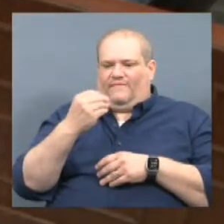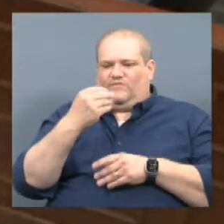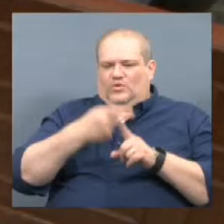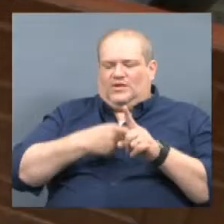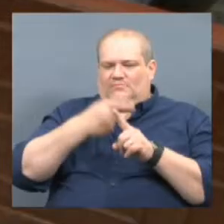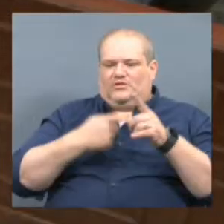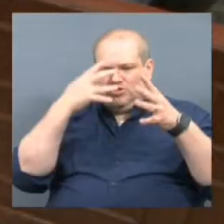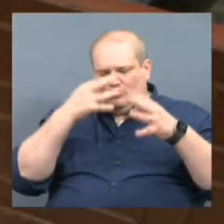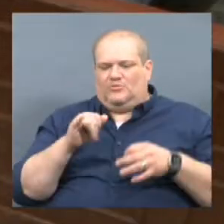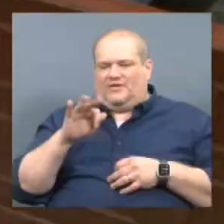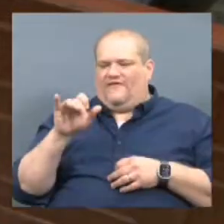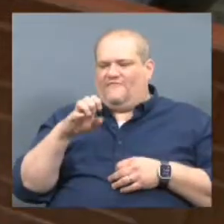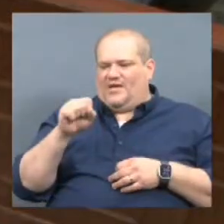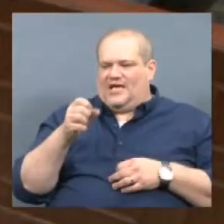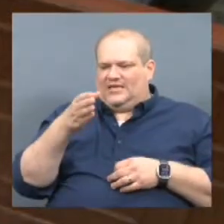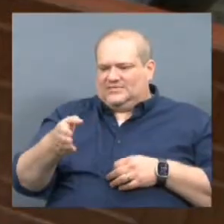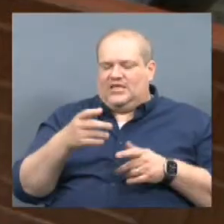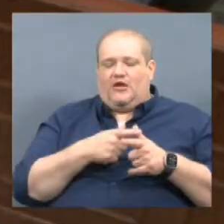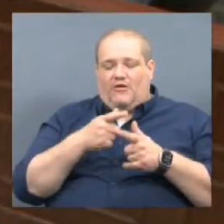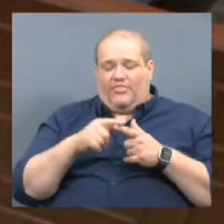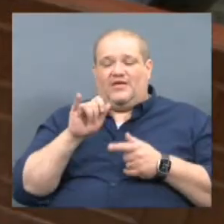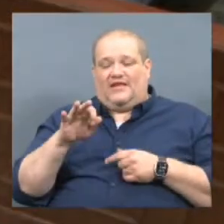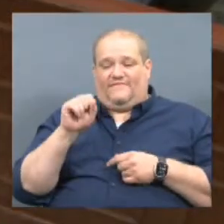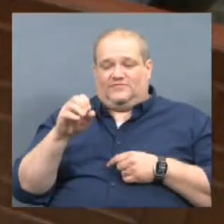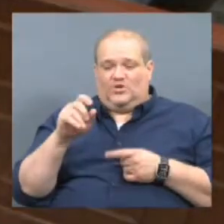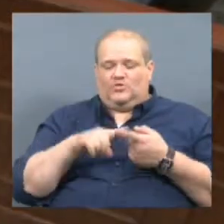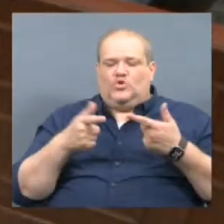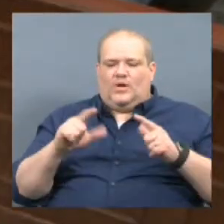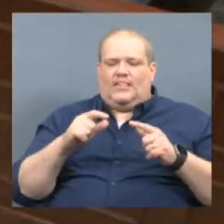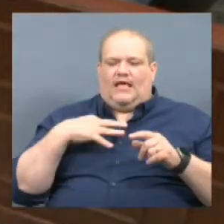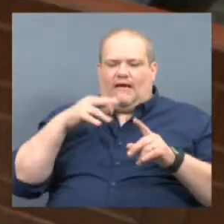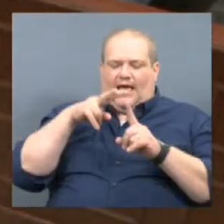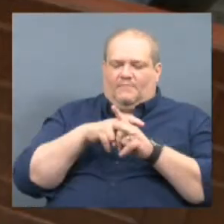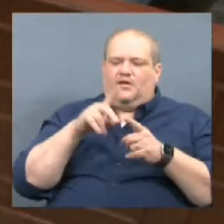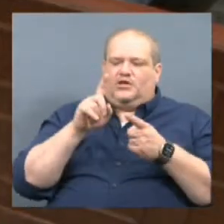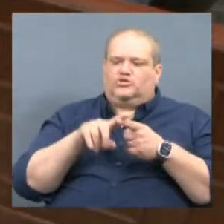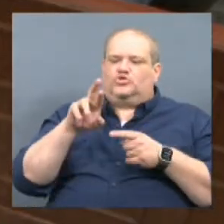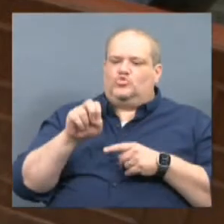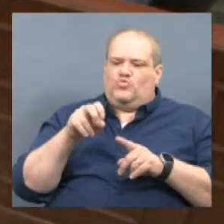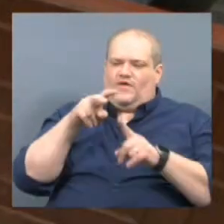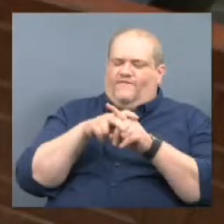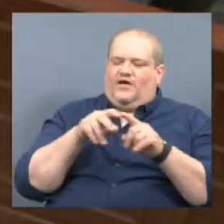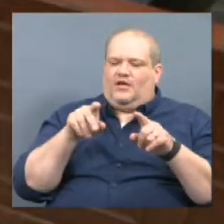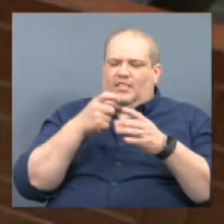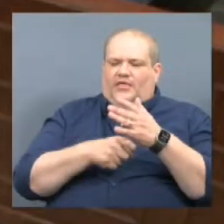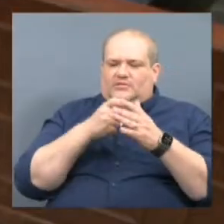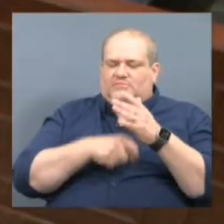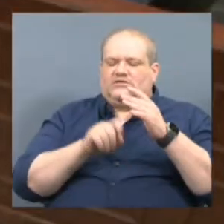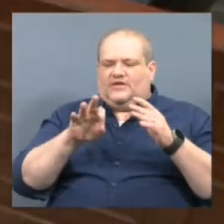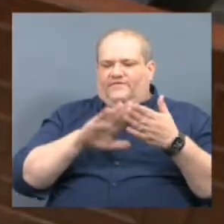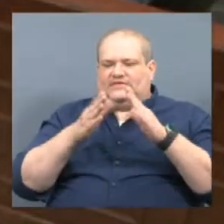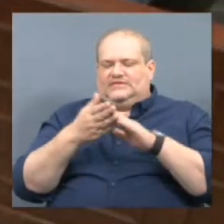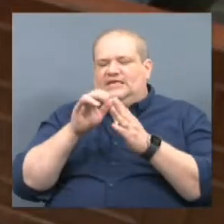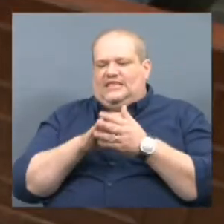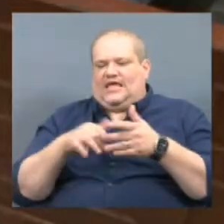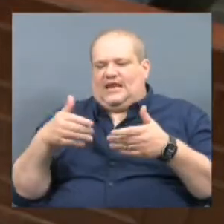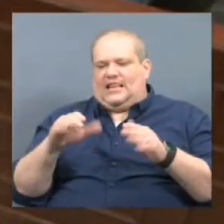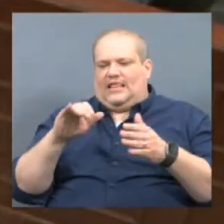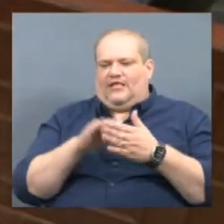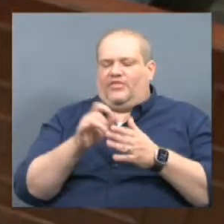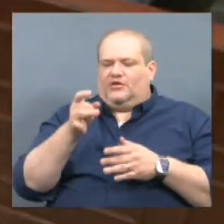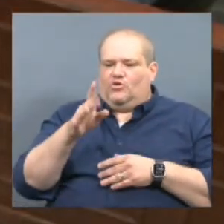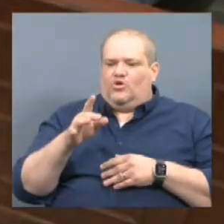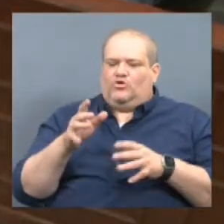months to determine if bias was present and, if so, to allow the applicants to refile at the expense of the city, who has allowed such a